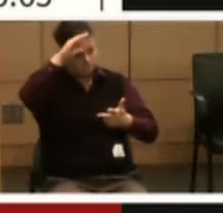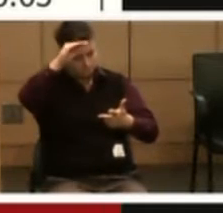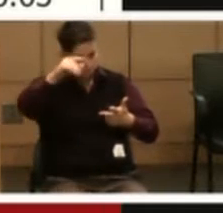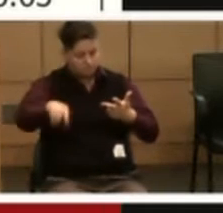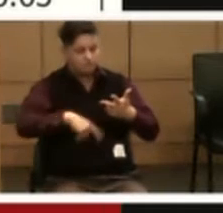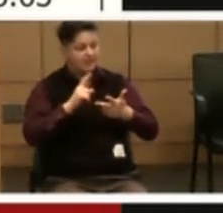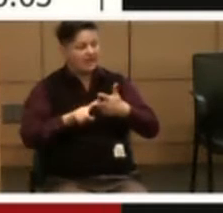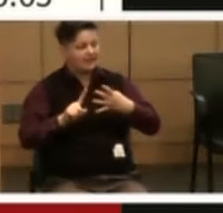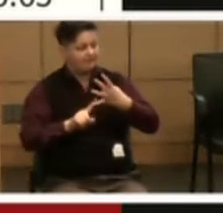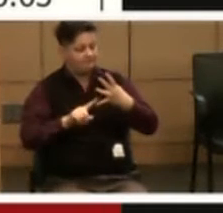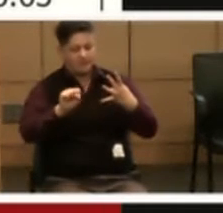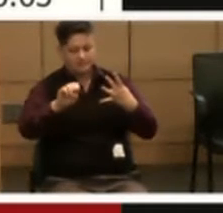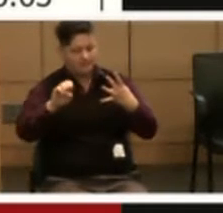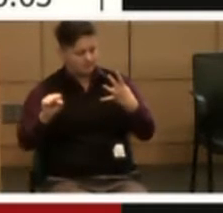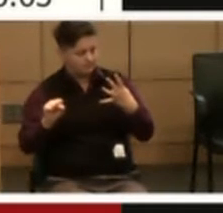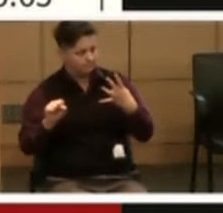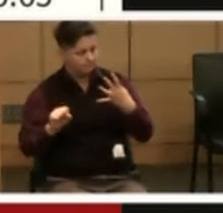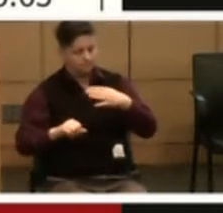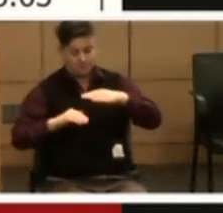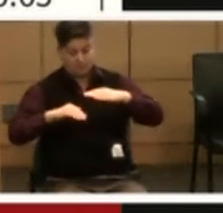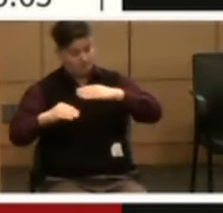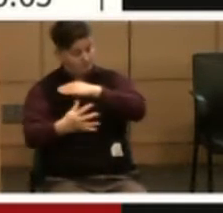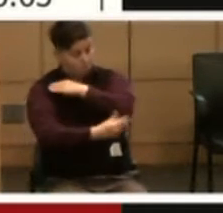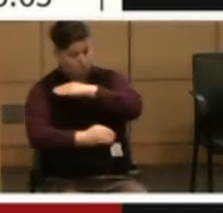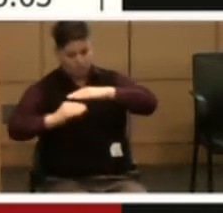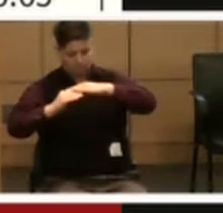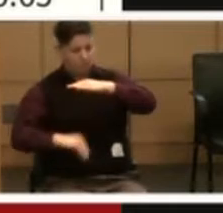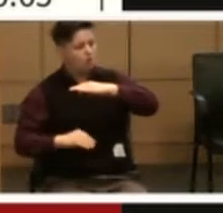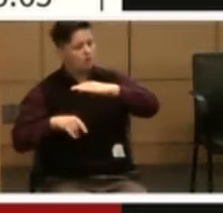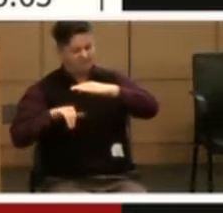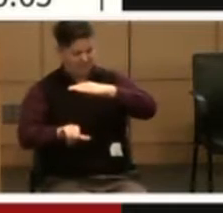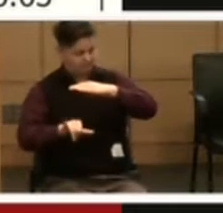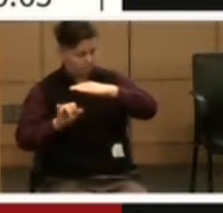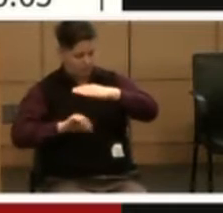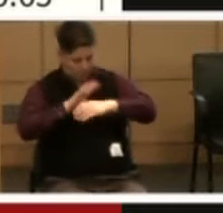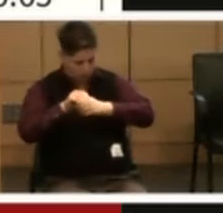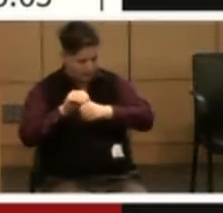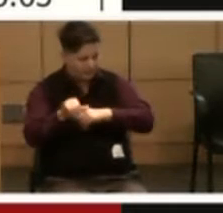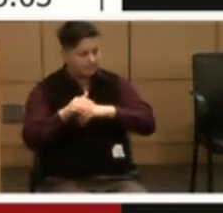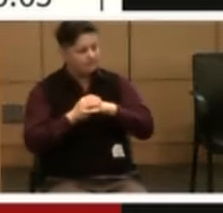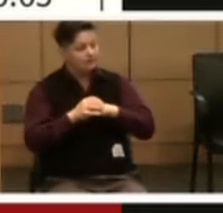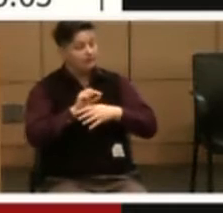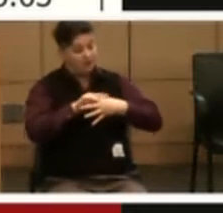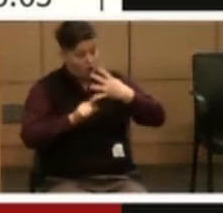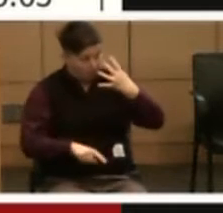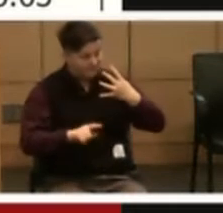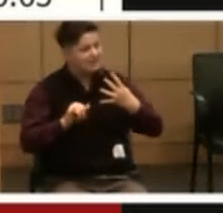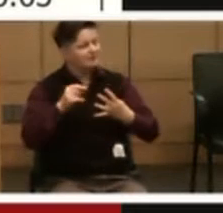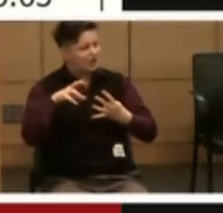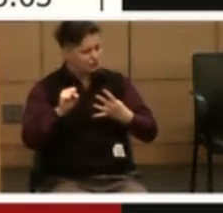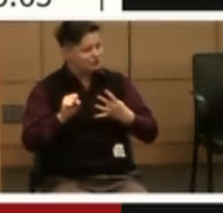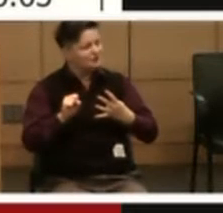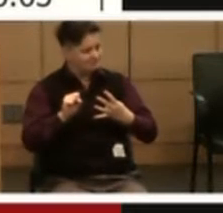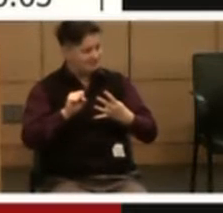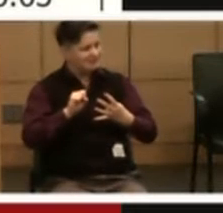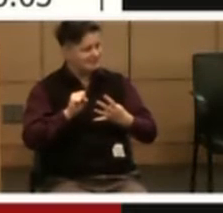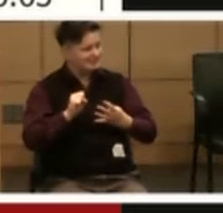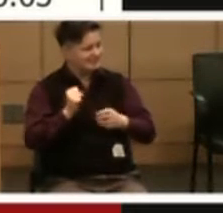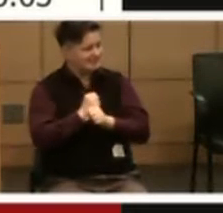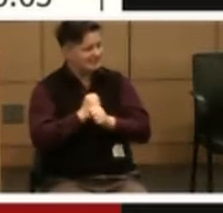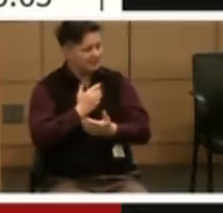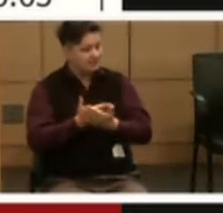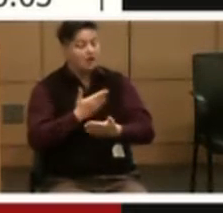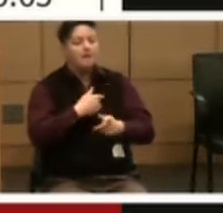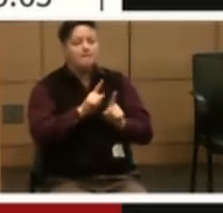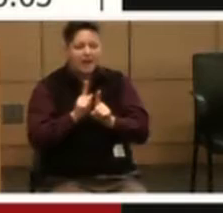level. And you can see that all of these factors up here are statistically significant, and yet unilateral hearing loss still had a